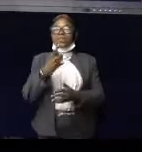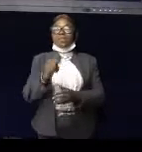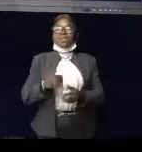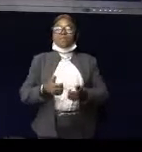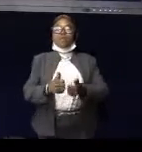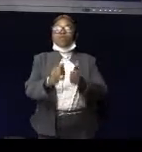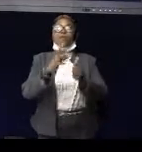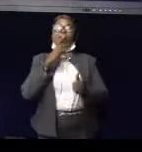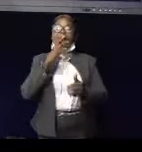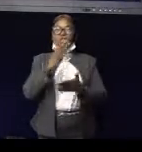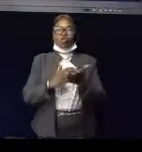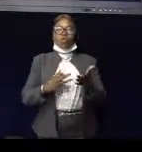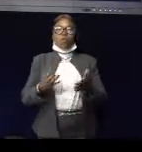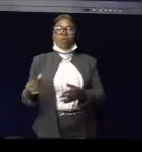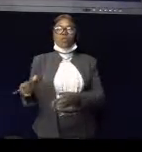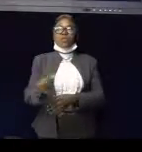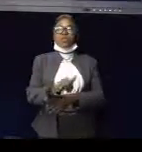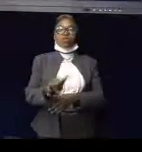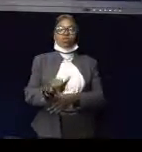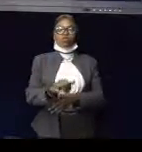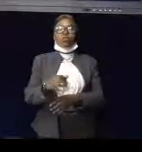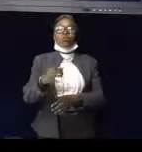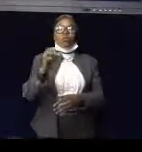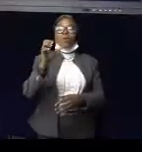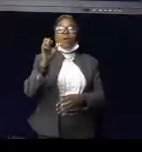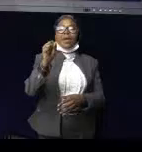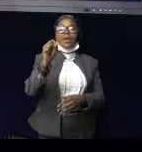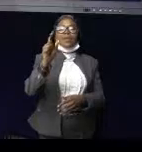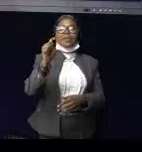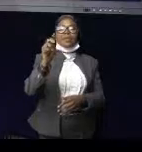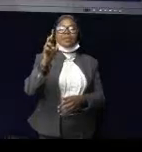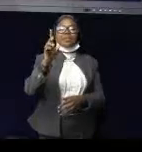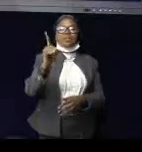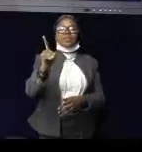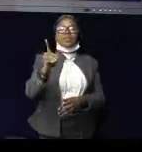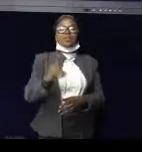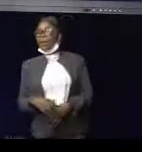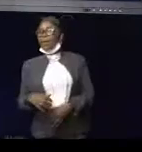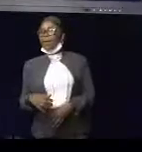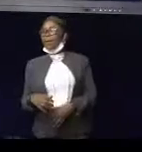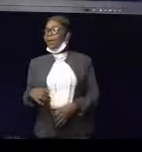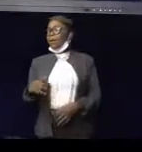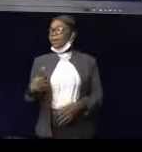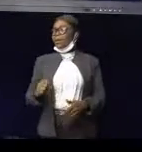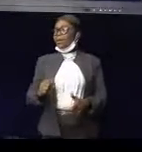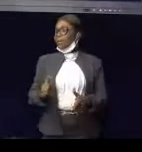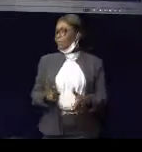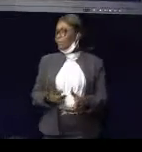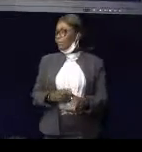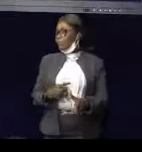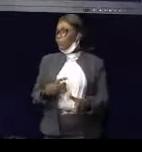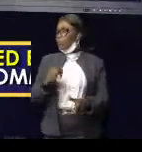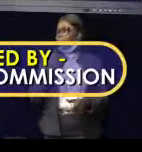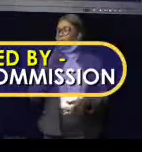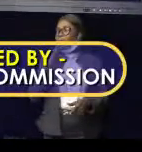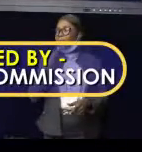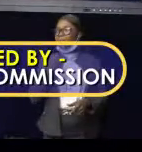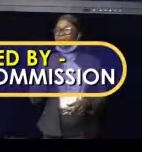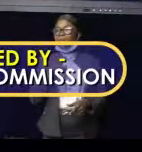this lesson. The following are some of STDs, are common STDs. The first one I want to talk about is